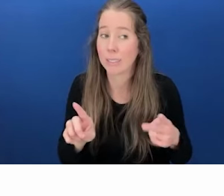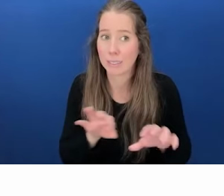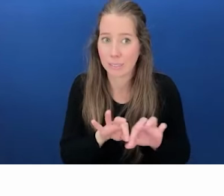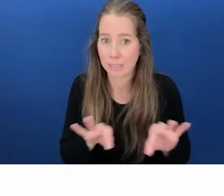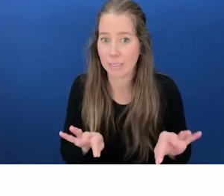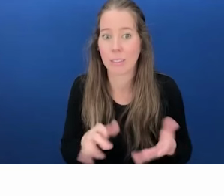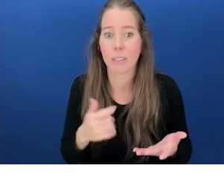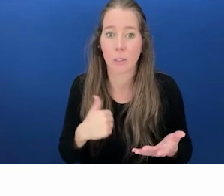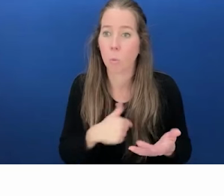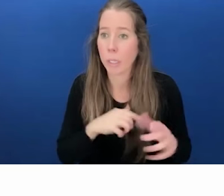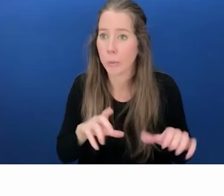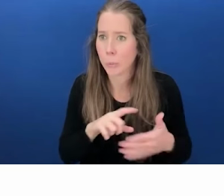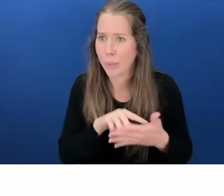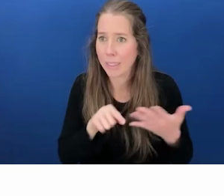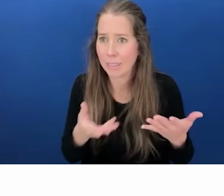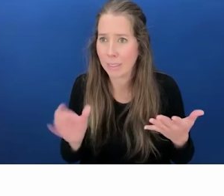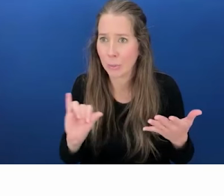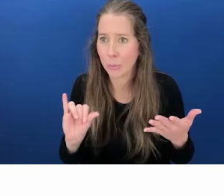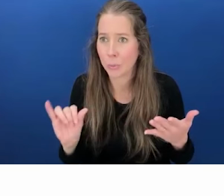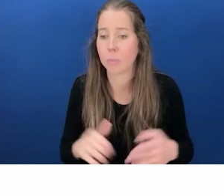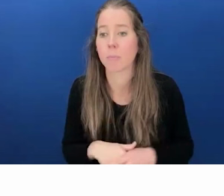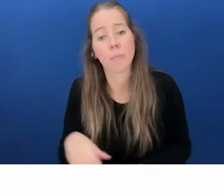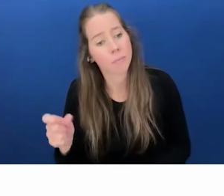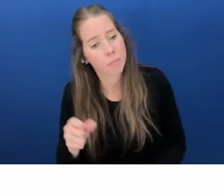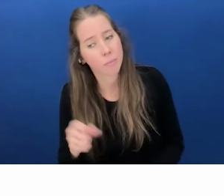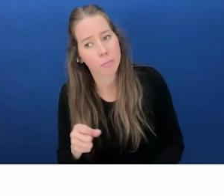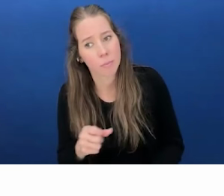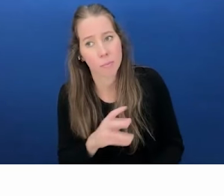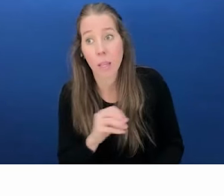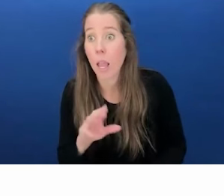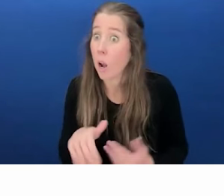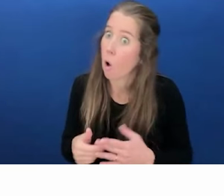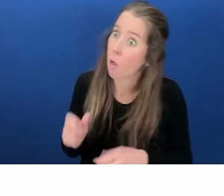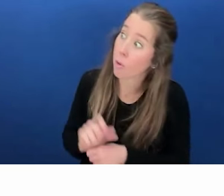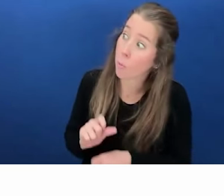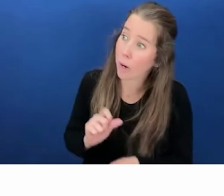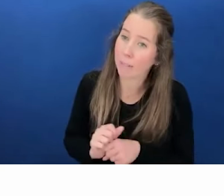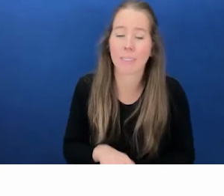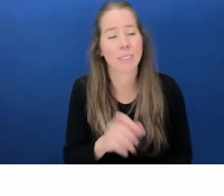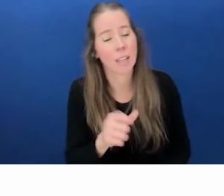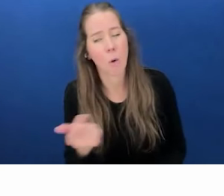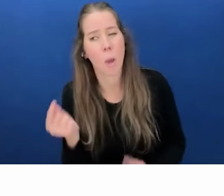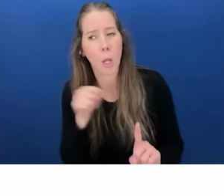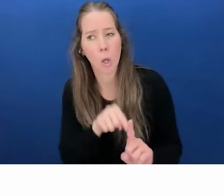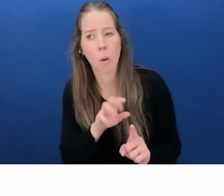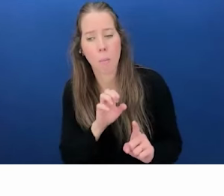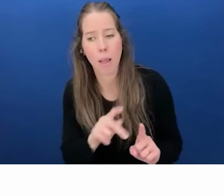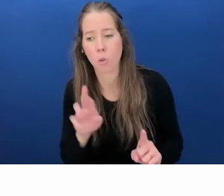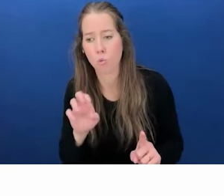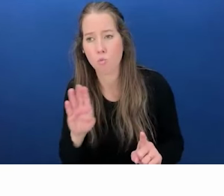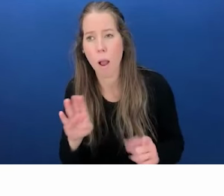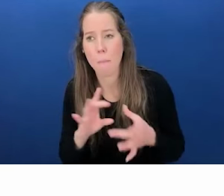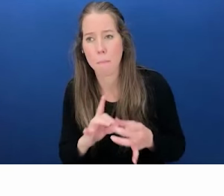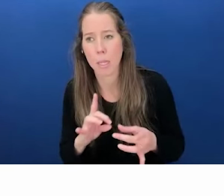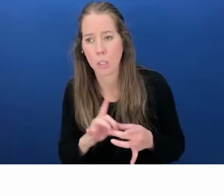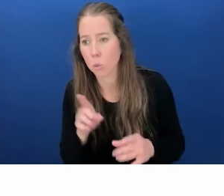so we do these things as well. Yeah. And all the work. All the work. I want to go back to what Rob said. So if